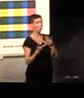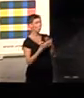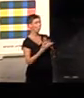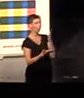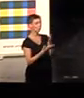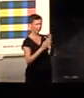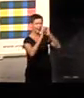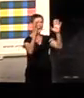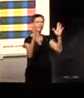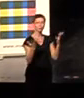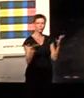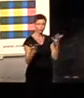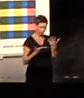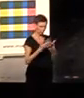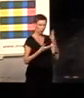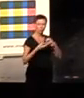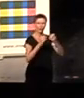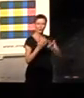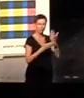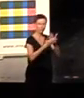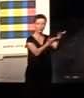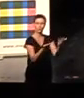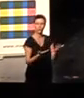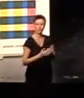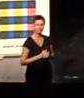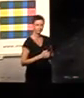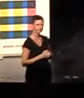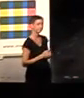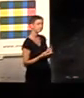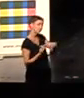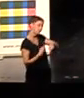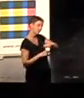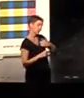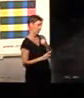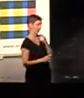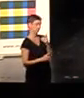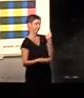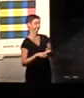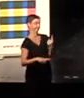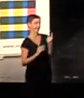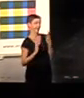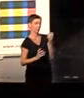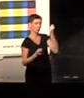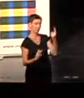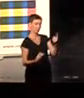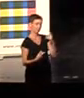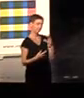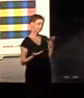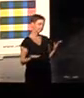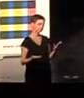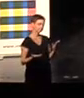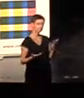wiel image was zo hoe je meer die en dus tent dat classical